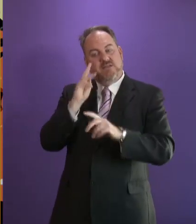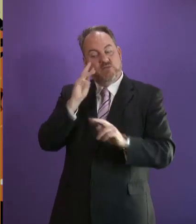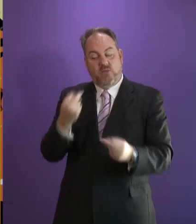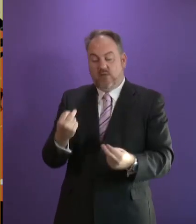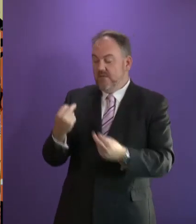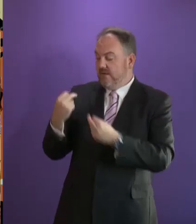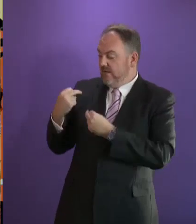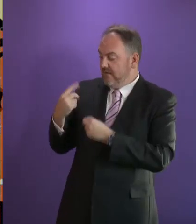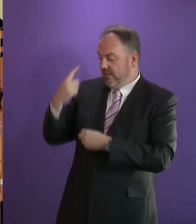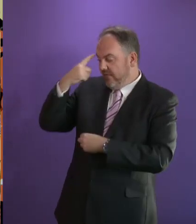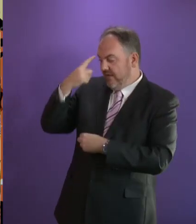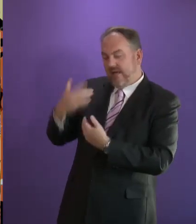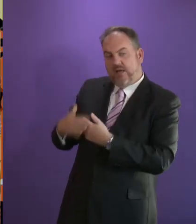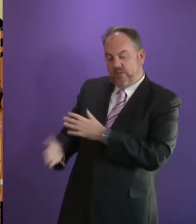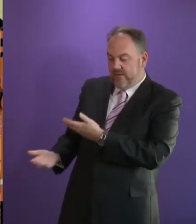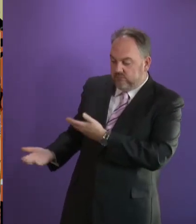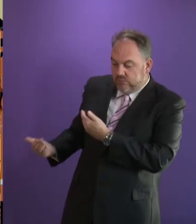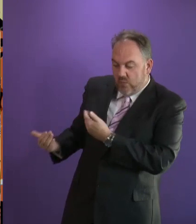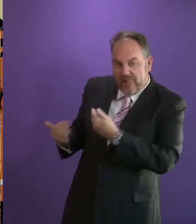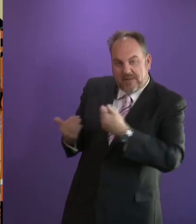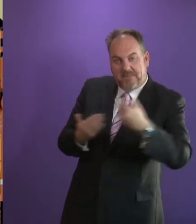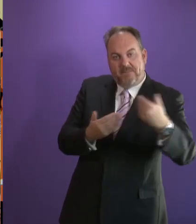you and make way.